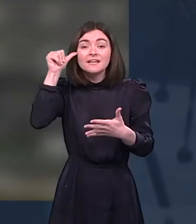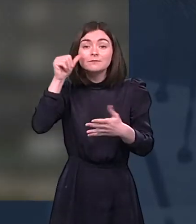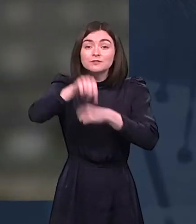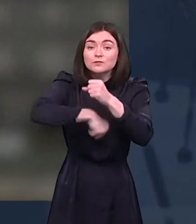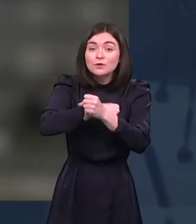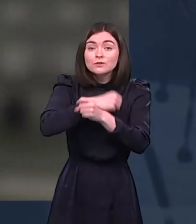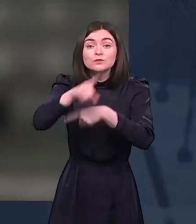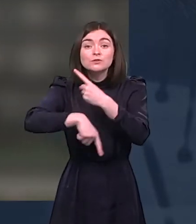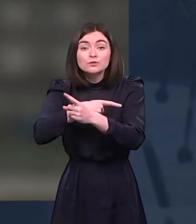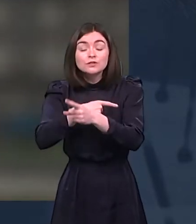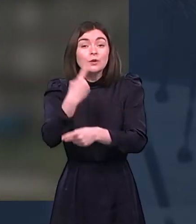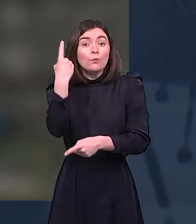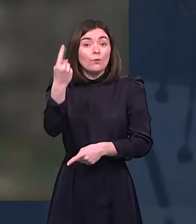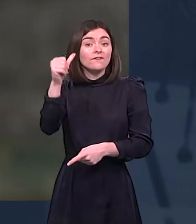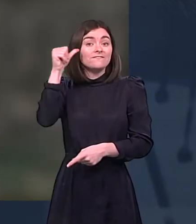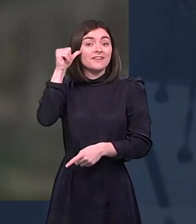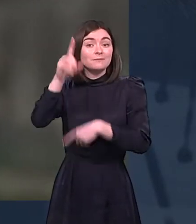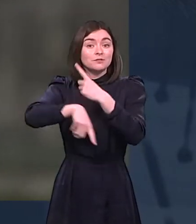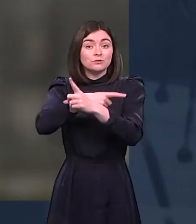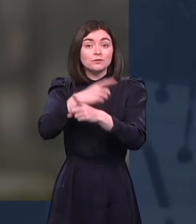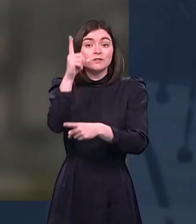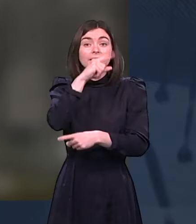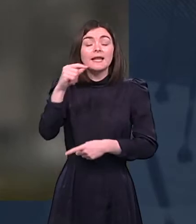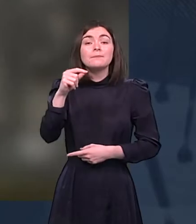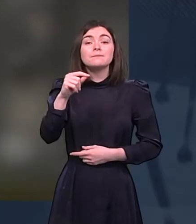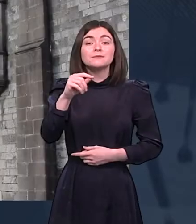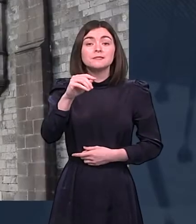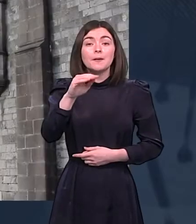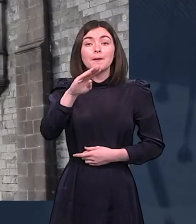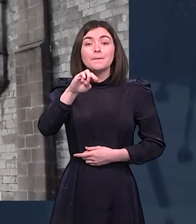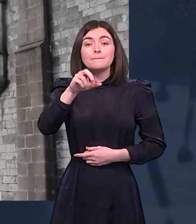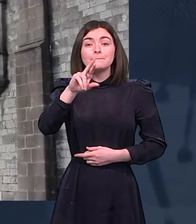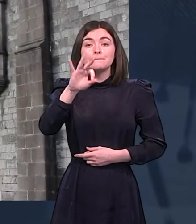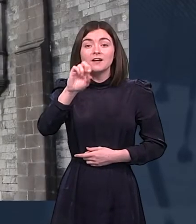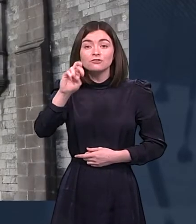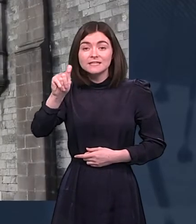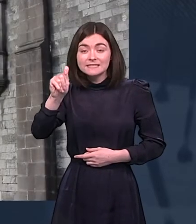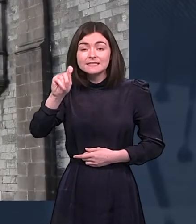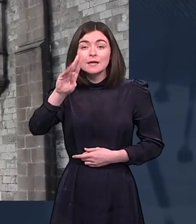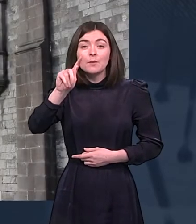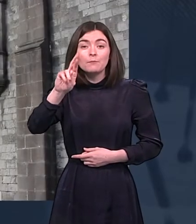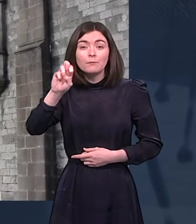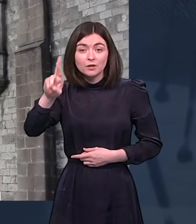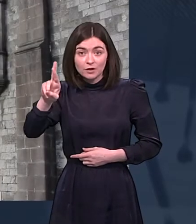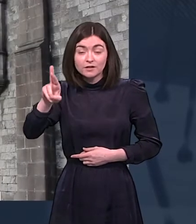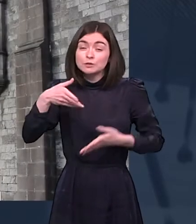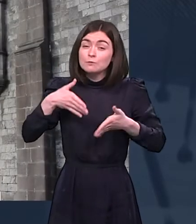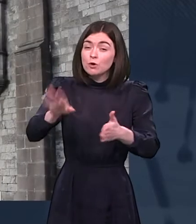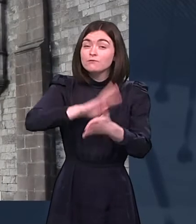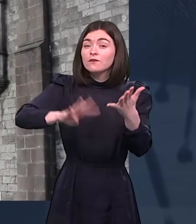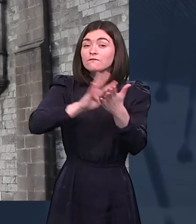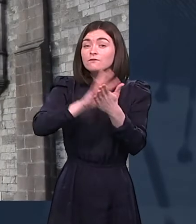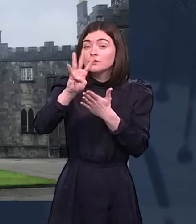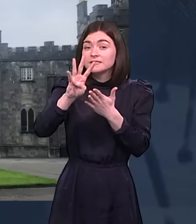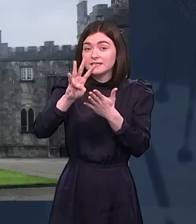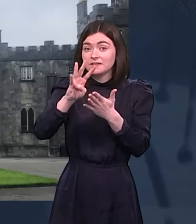famous daughter of the castle was Lady Margaret Butler. She was born here around 1454. She married a gentleman